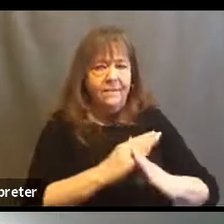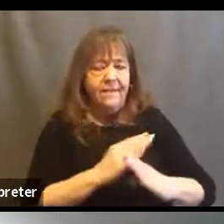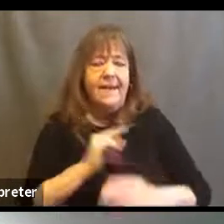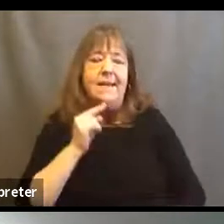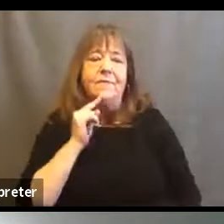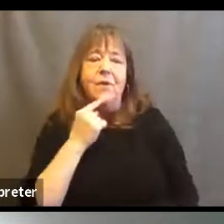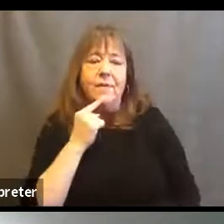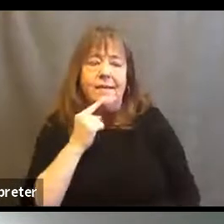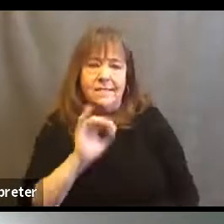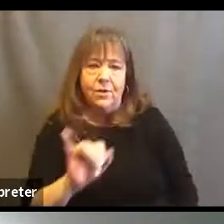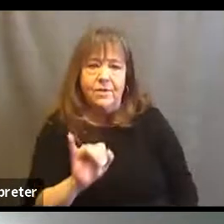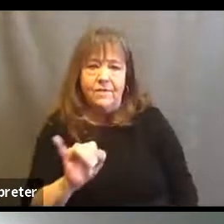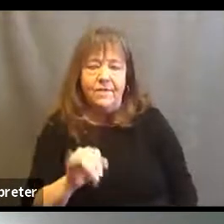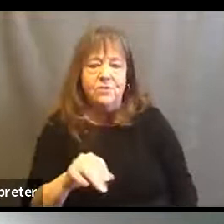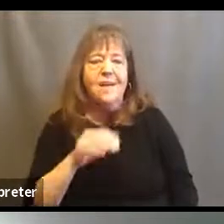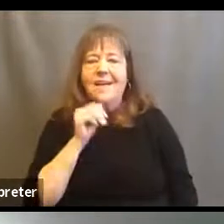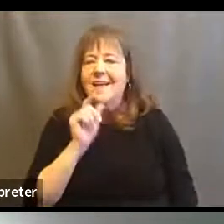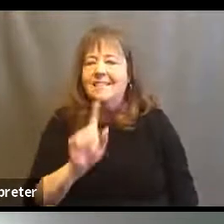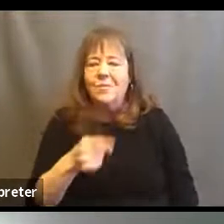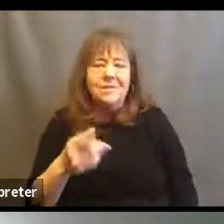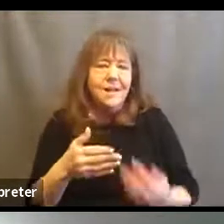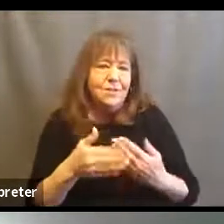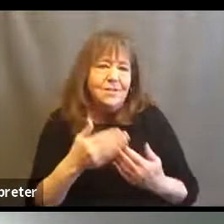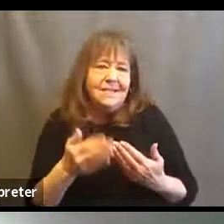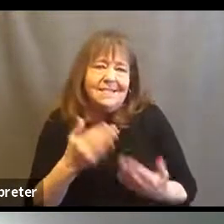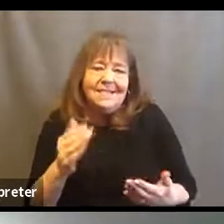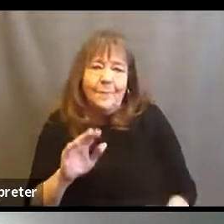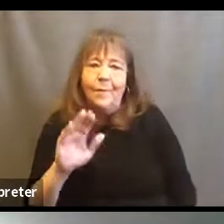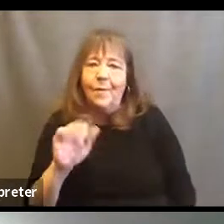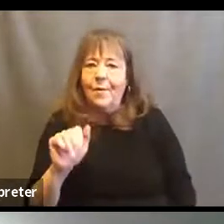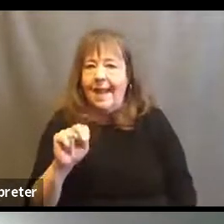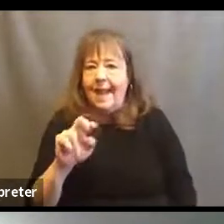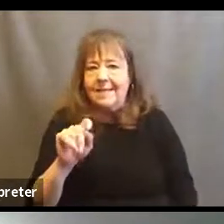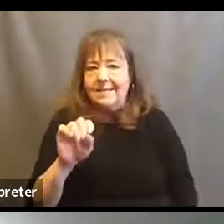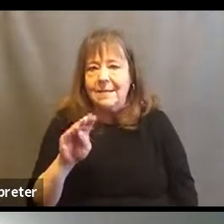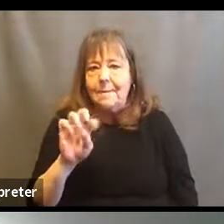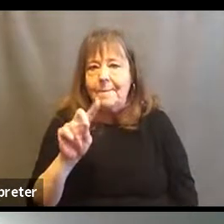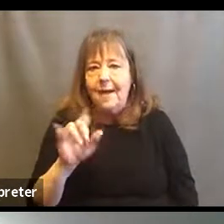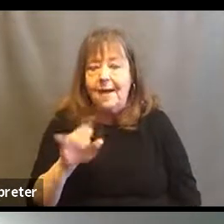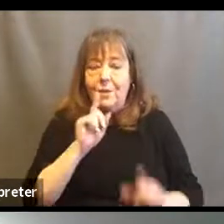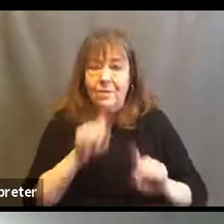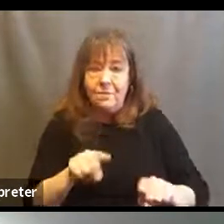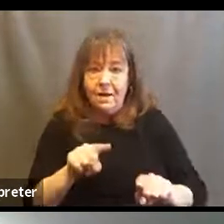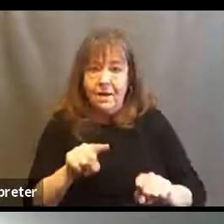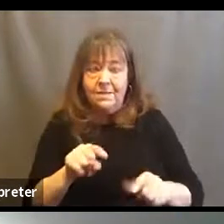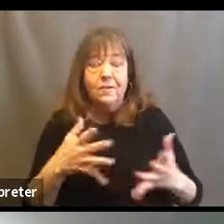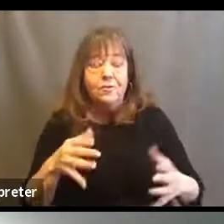more complex than just a simple antibody response. And I think there's still a lot we don't know.